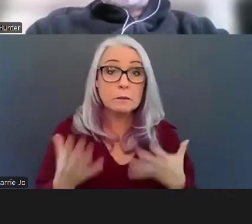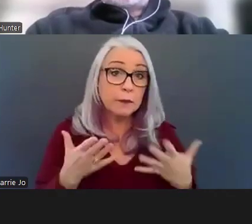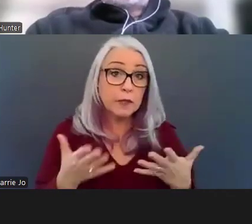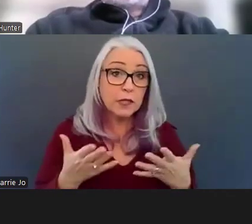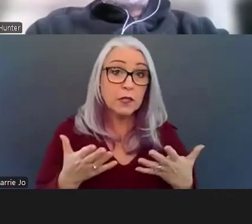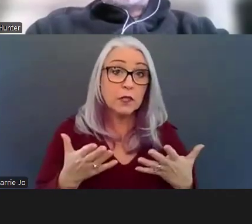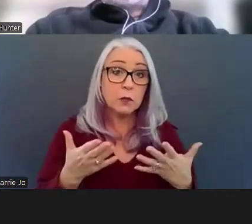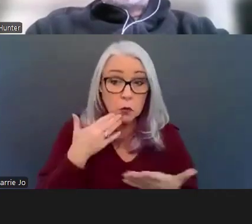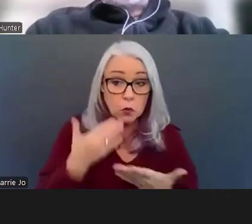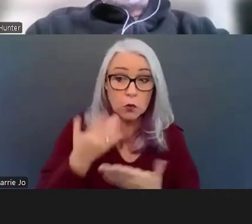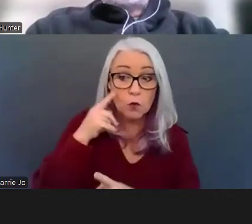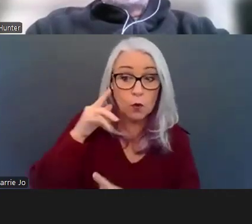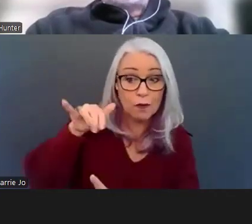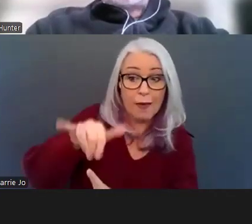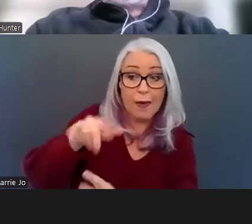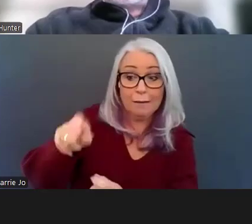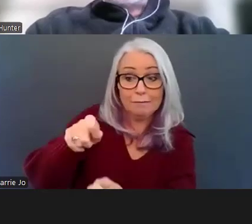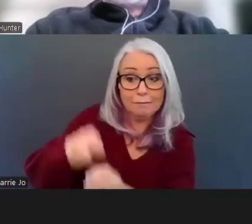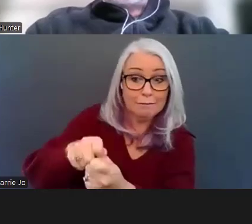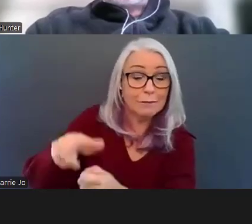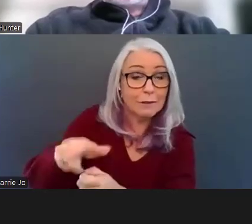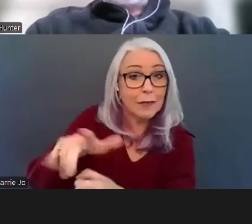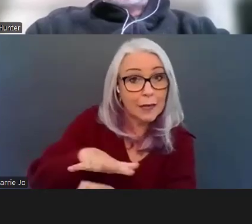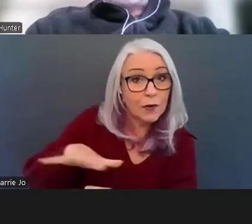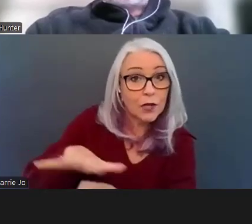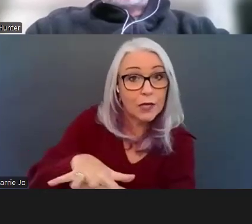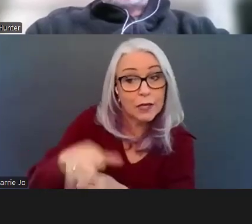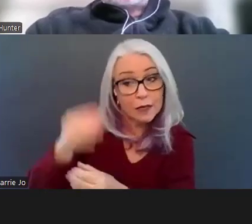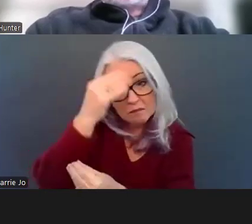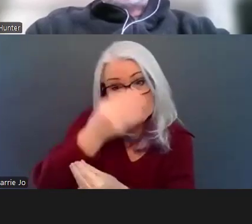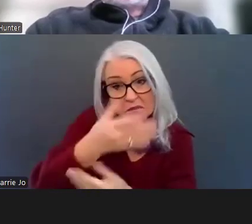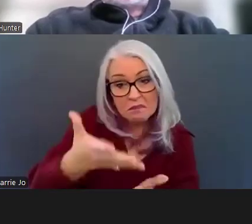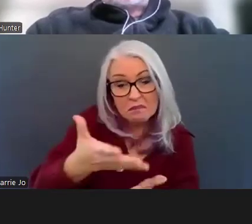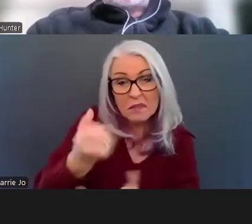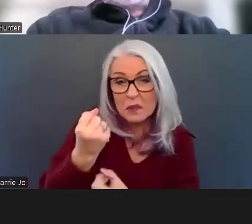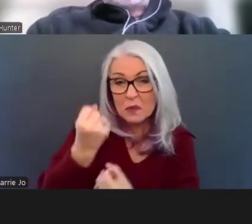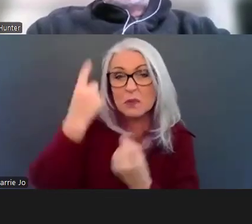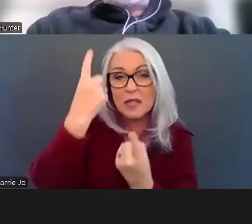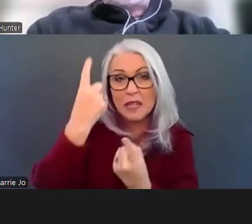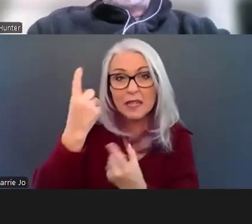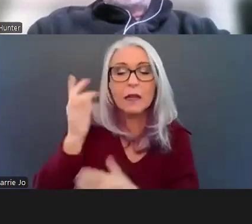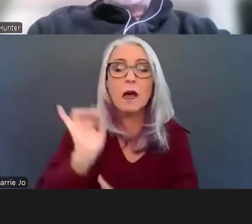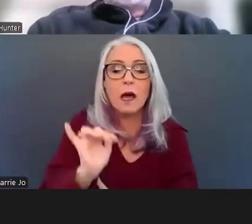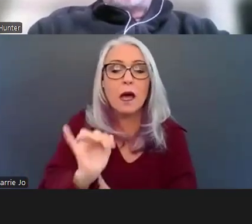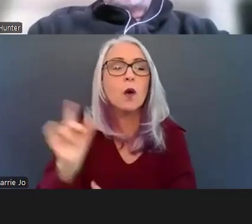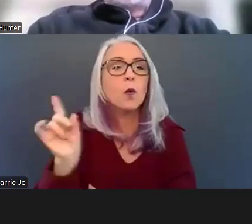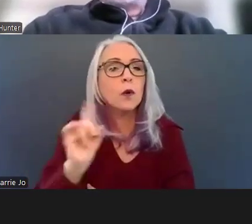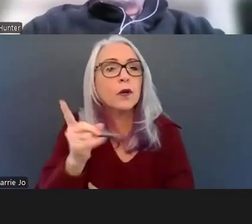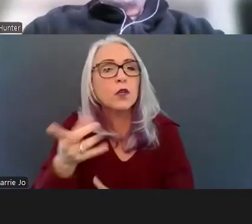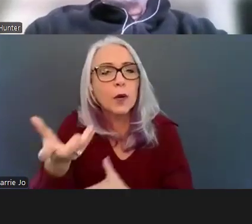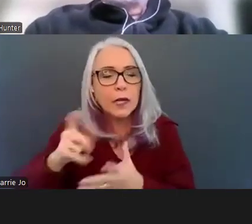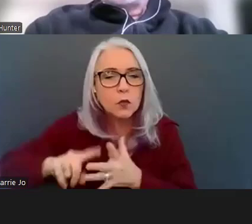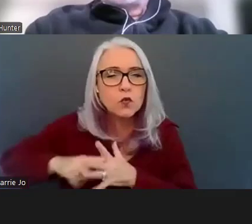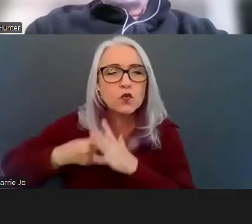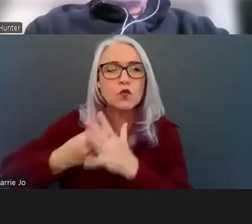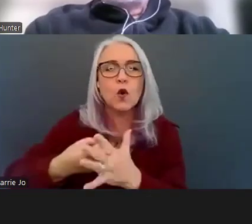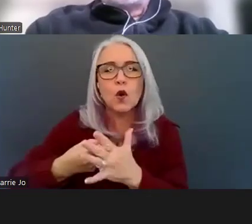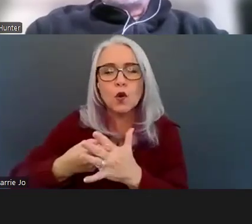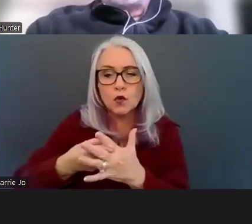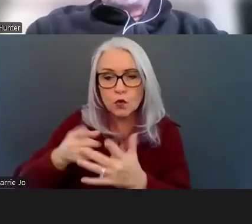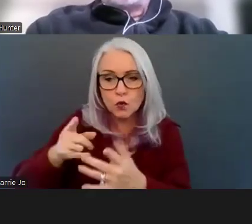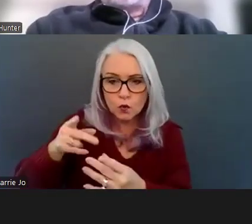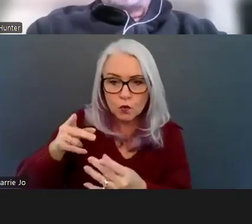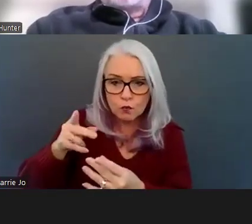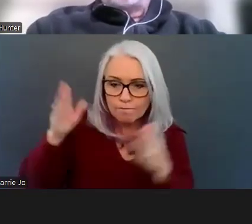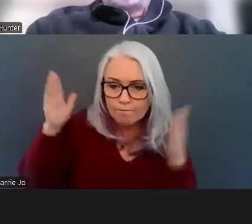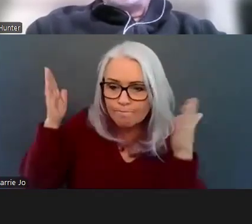your area to give you an idea of where you want to try to, gear your site towards. Those